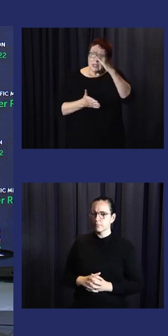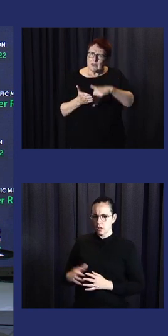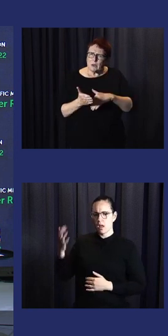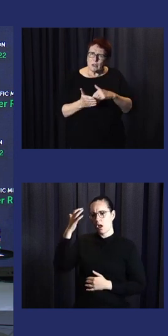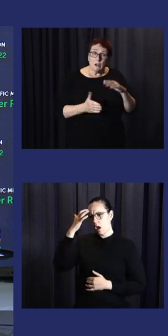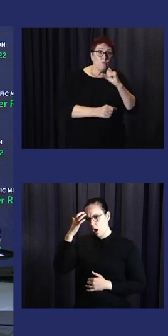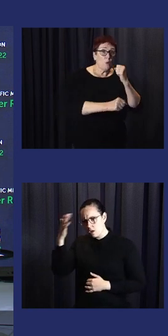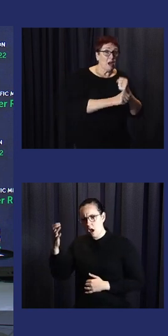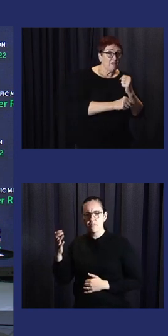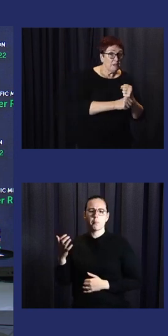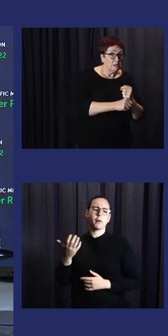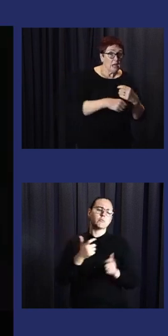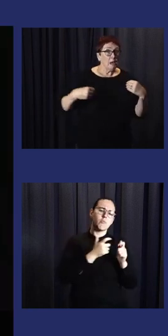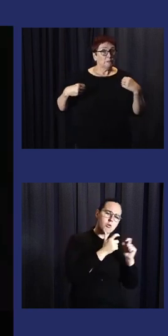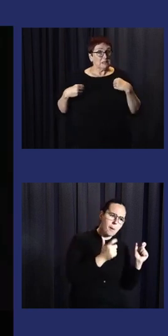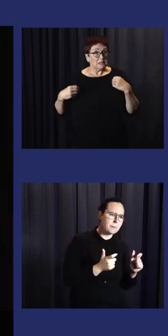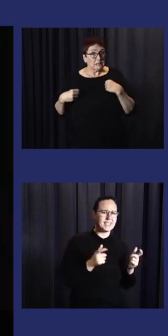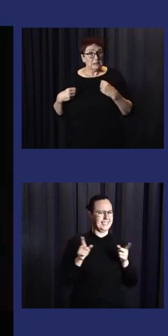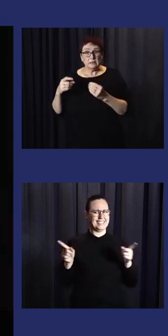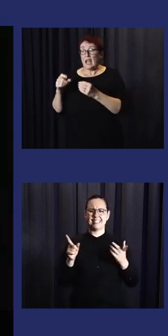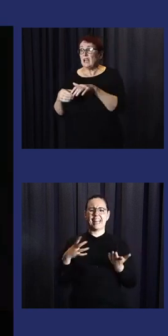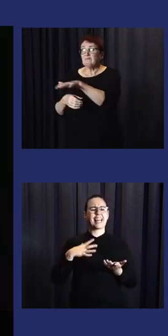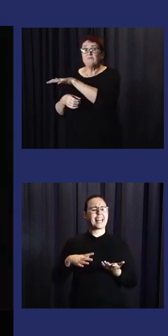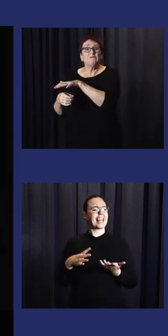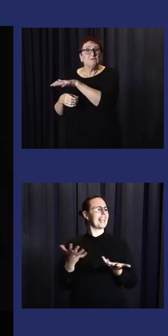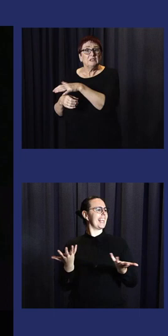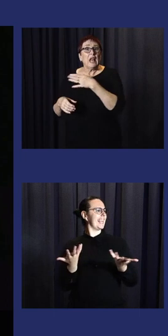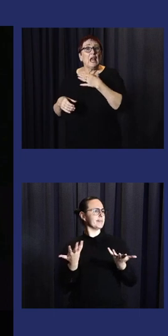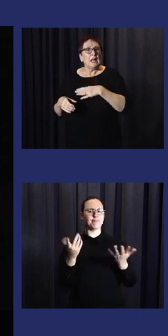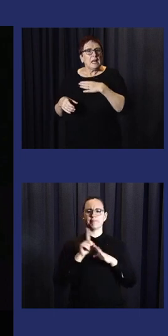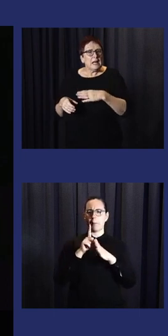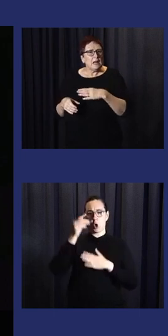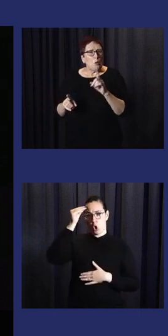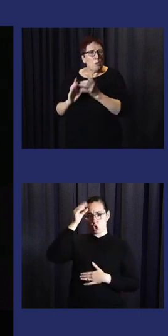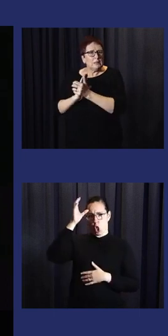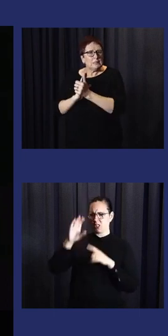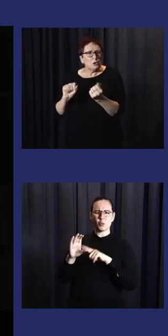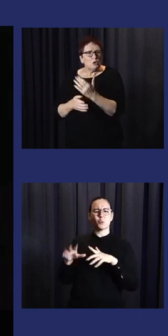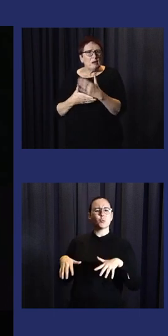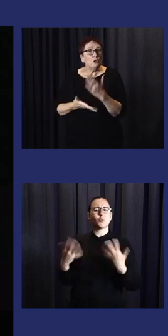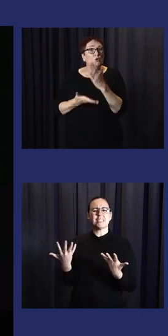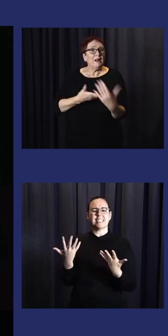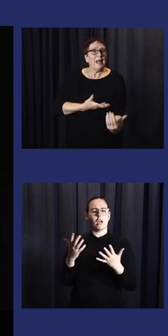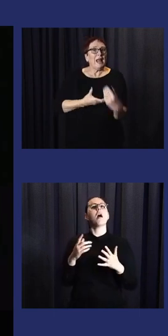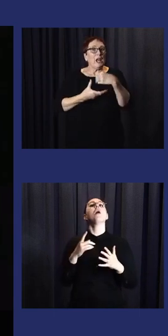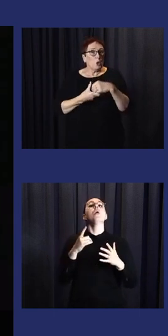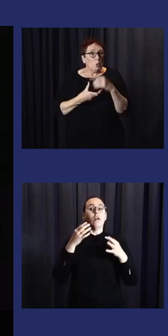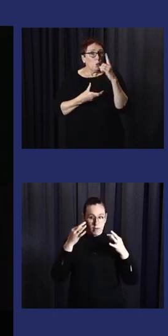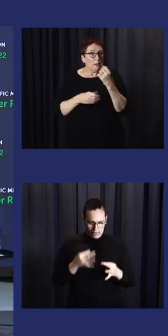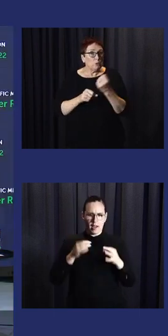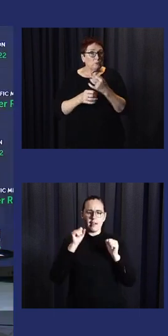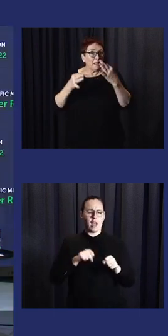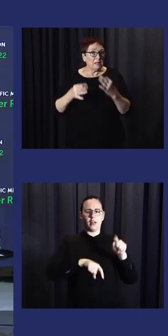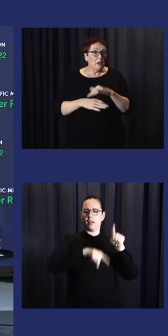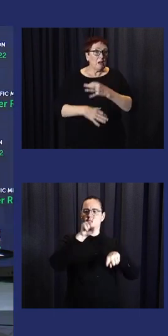civil societies need to ensure diverse voices are included in decision-making about risk? Thank you.